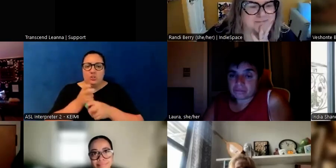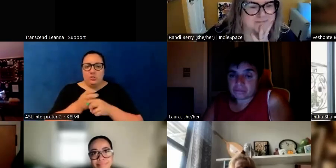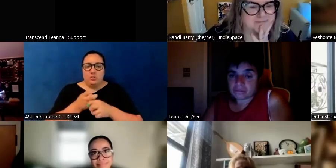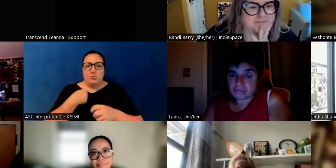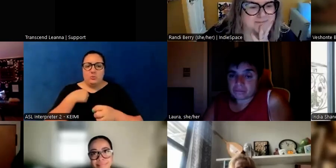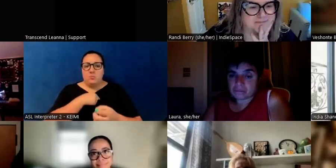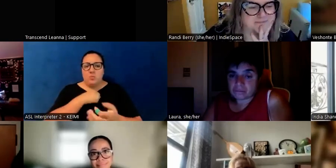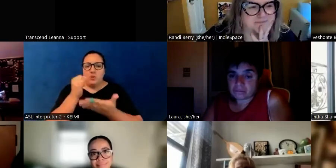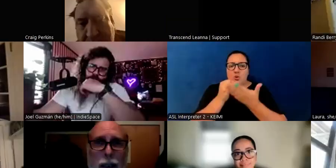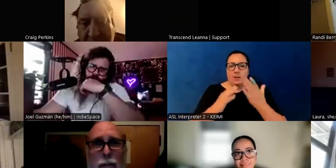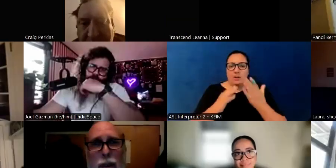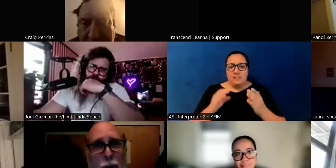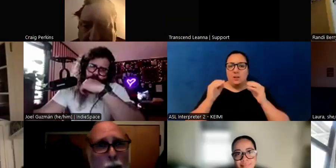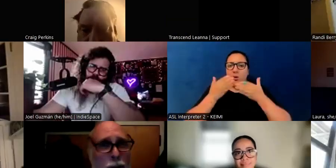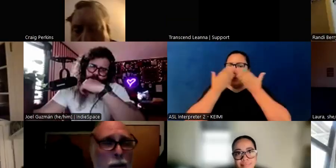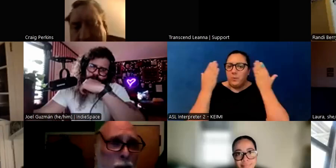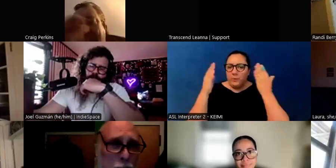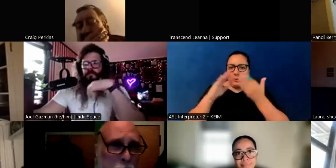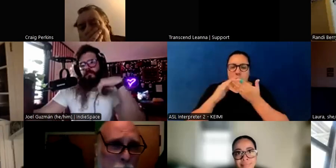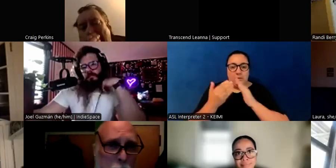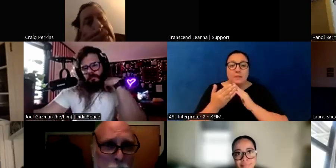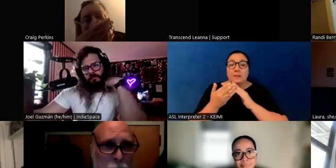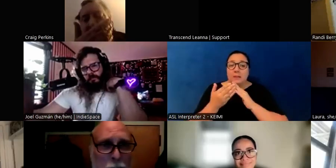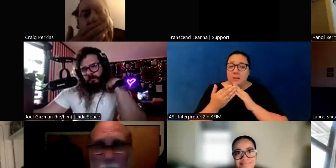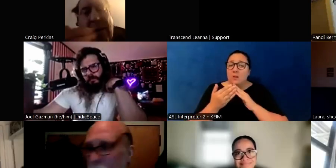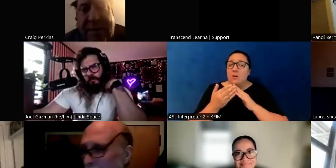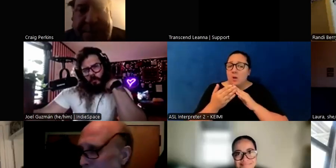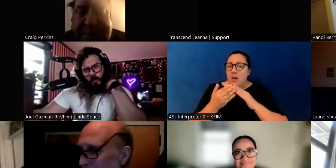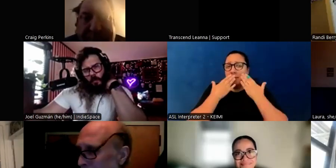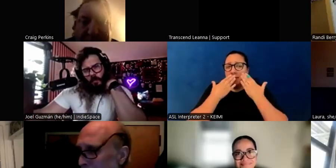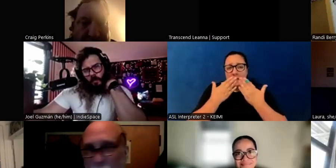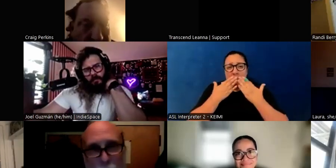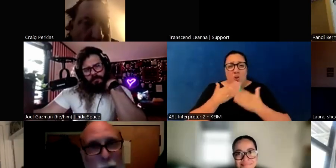and it's essential. And I'm so grateful for IndieSpace